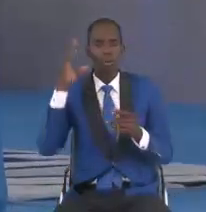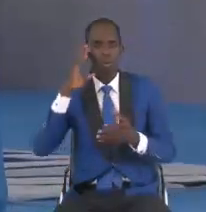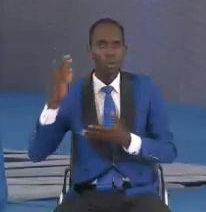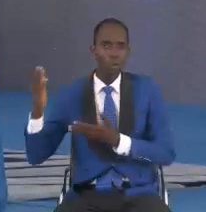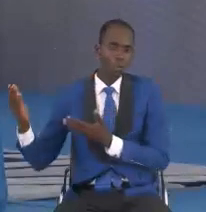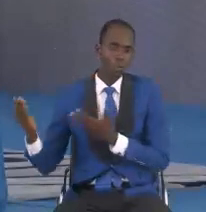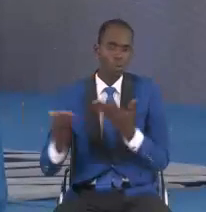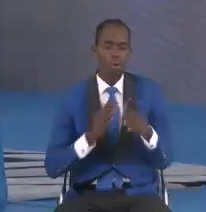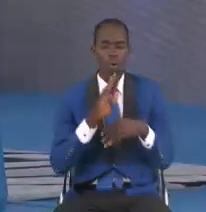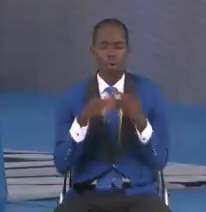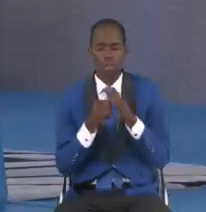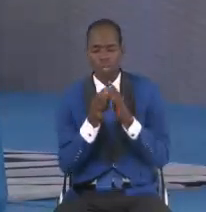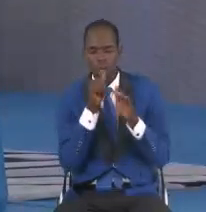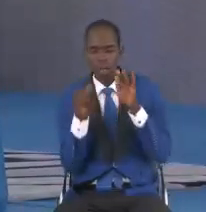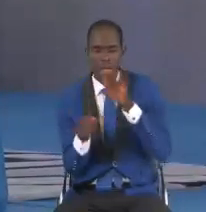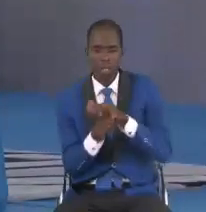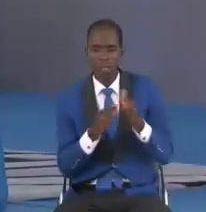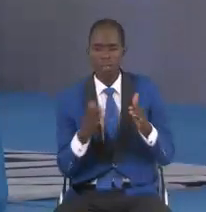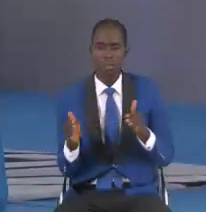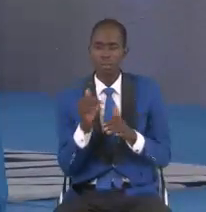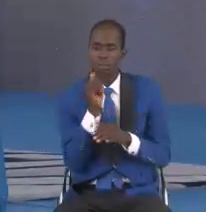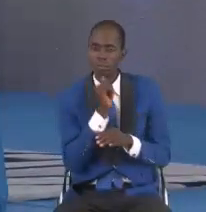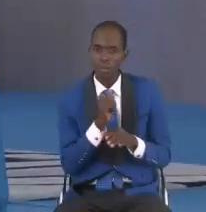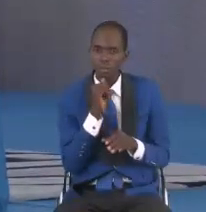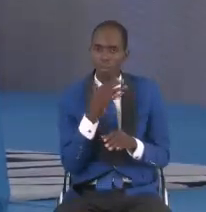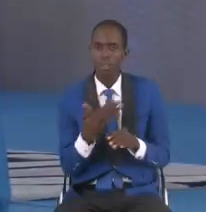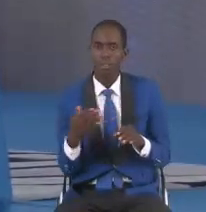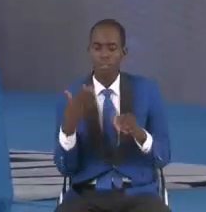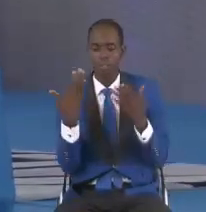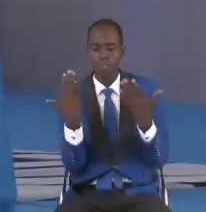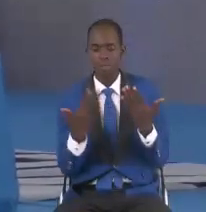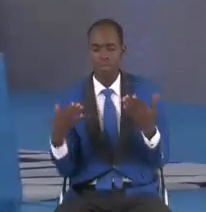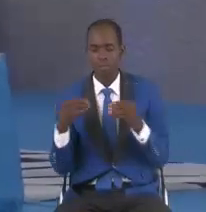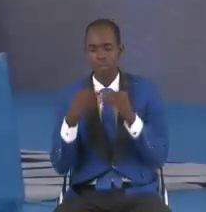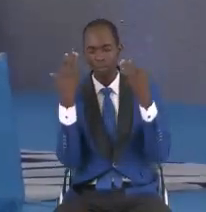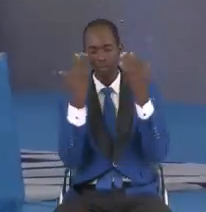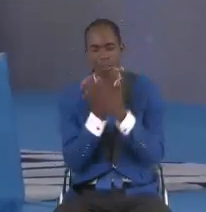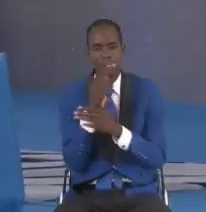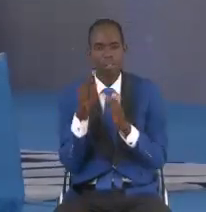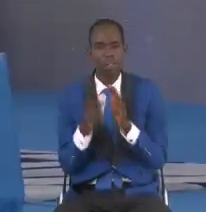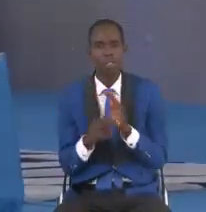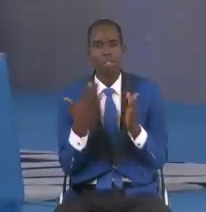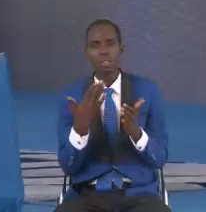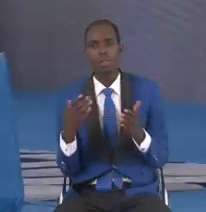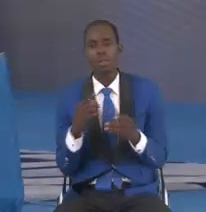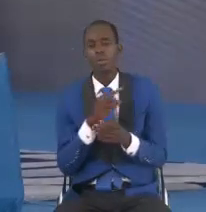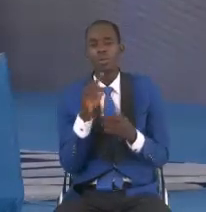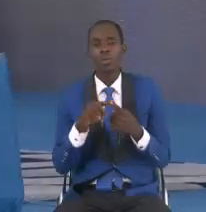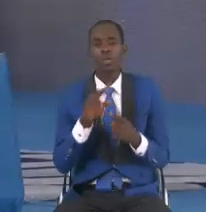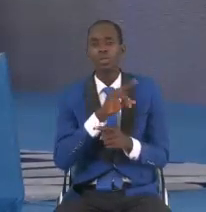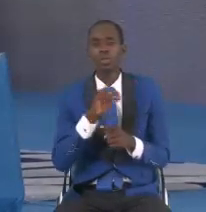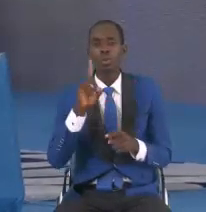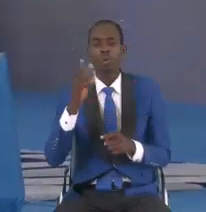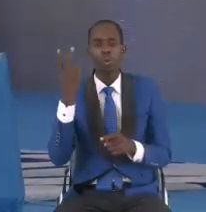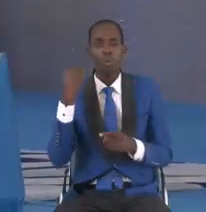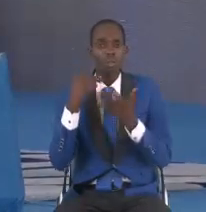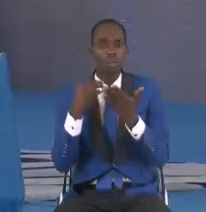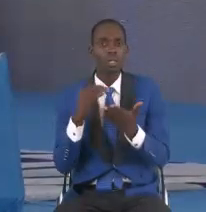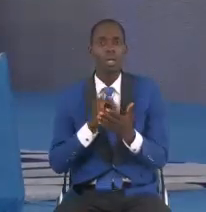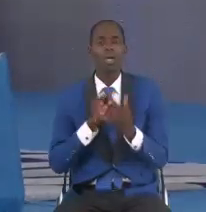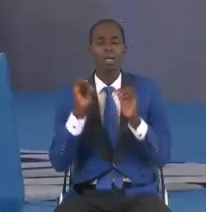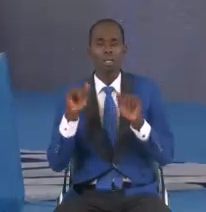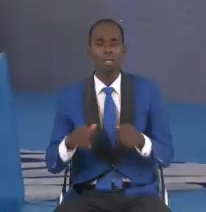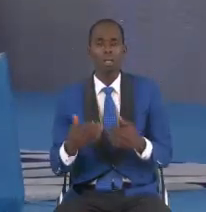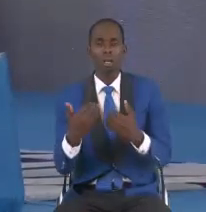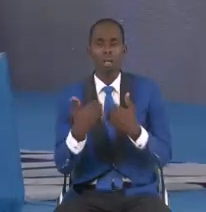things, things in the private and things in darkness, and things when nobody was there, and I can have the praise